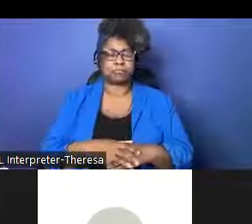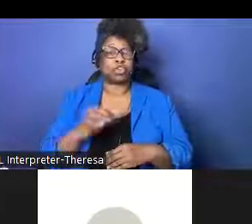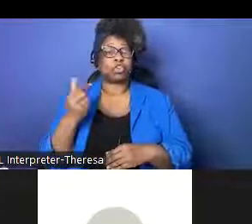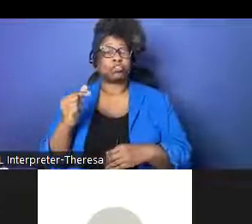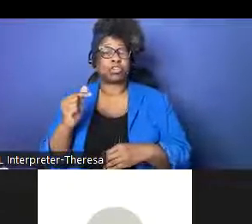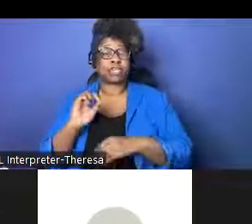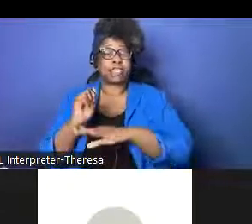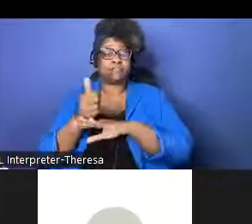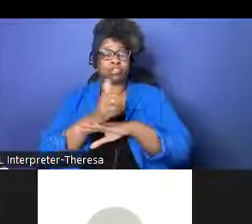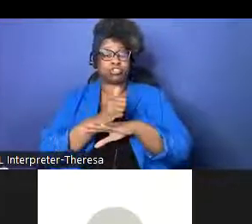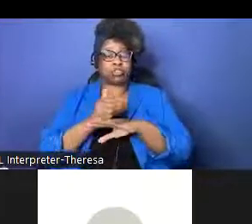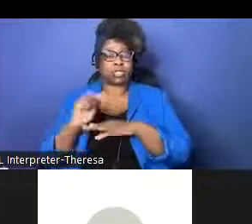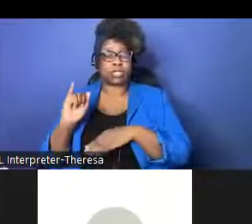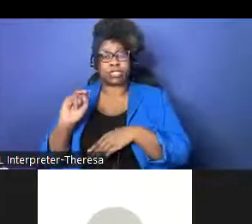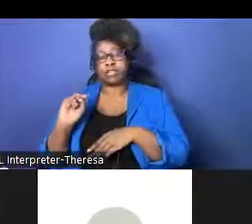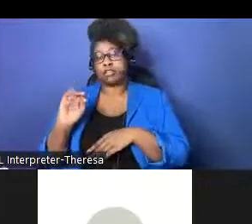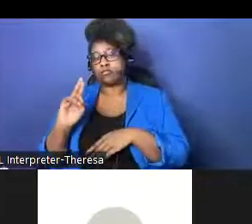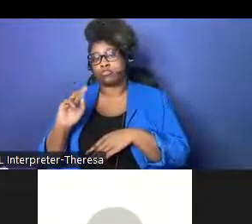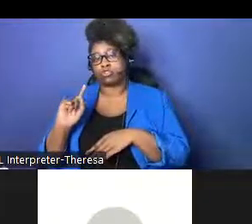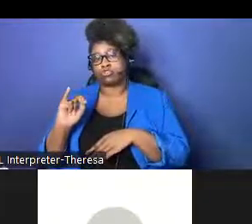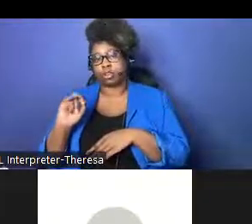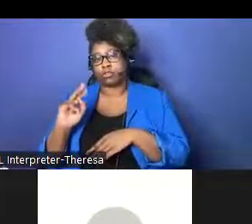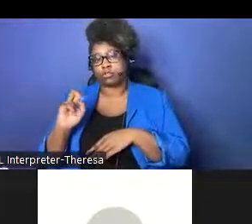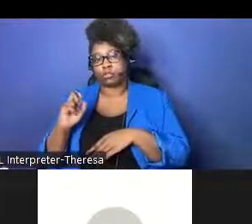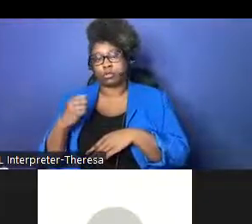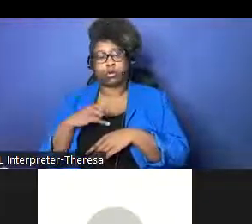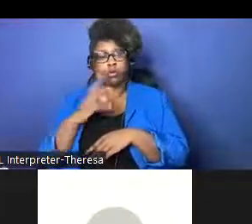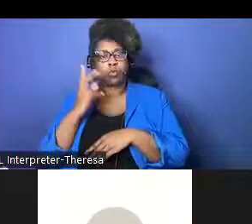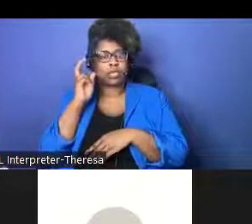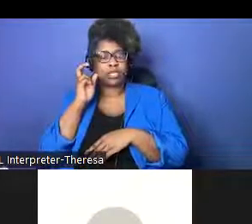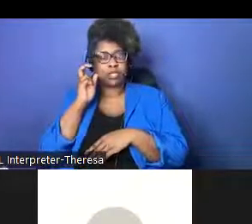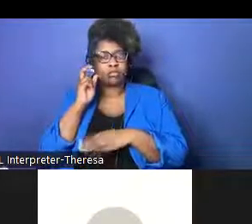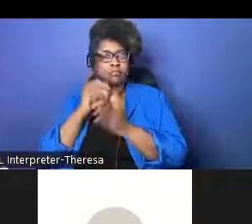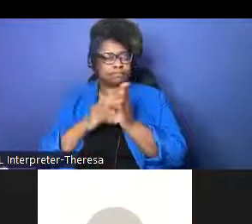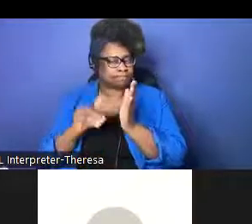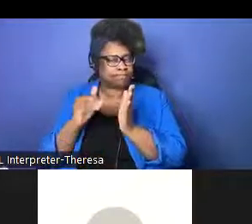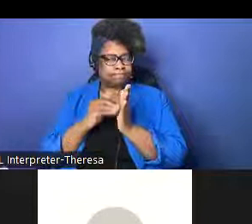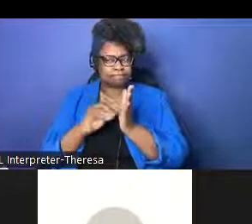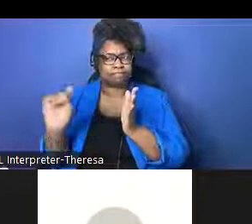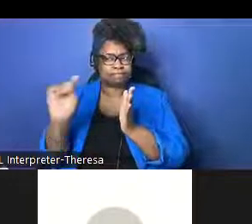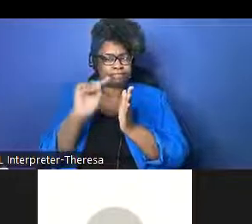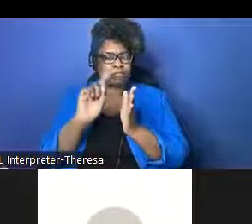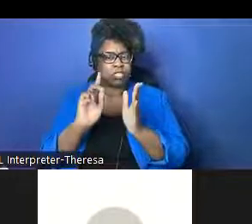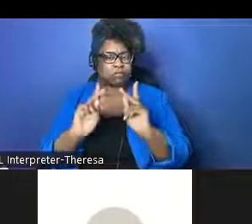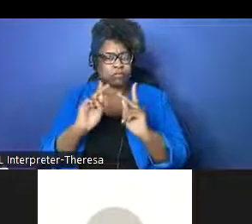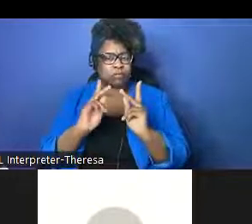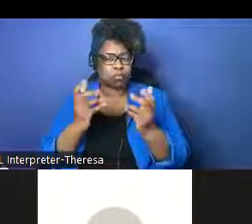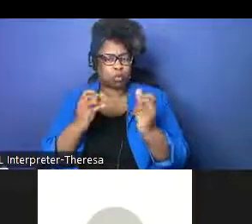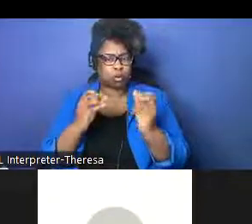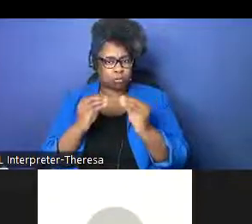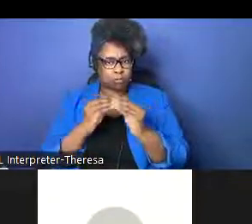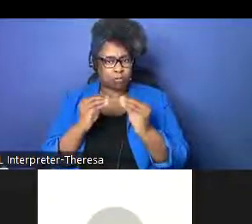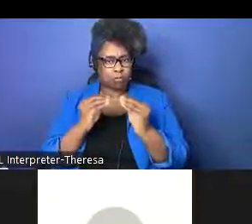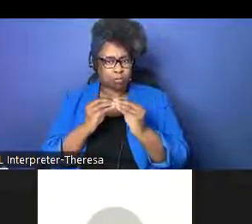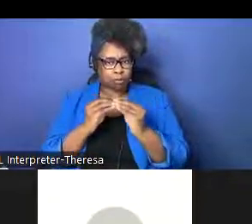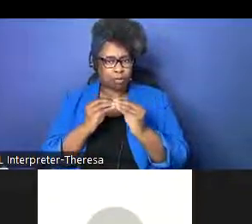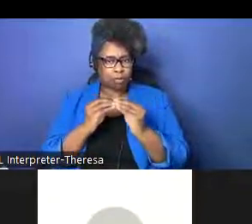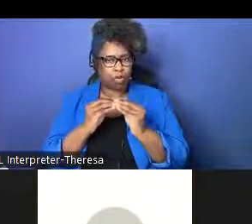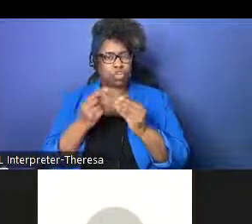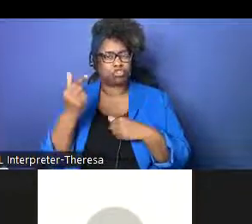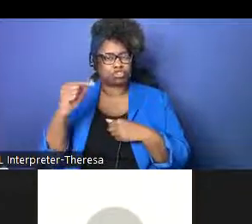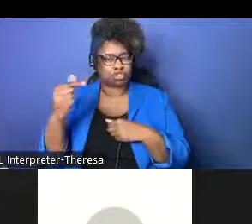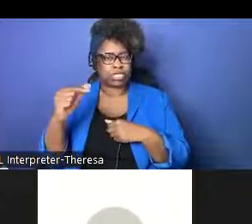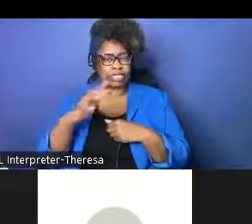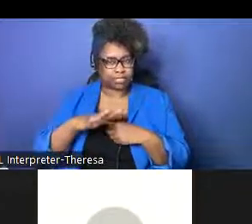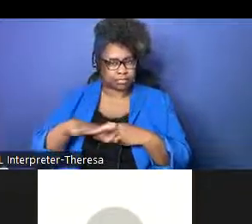thing that we keep hearing is that residents want an increased access to green spaces and